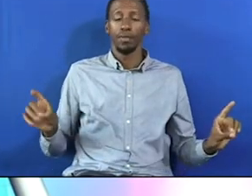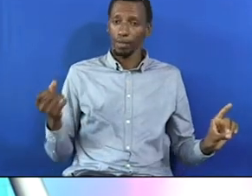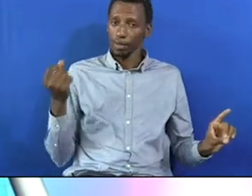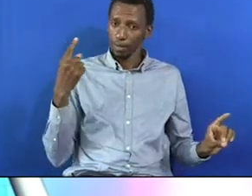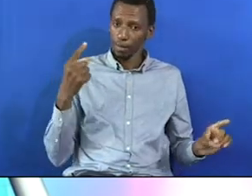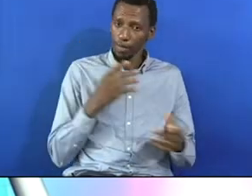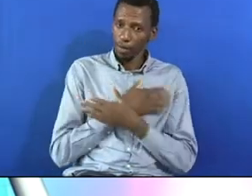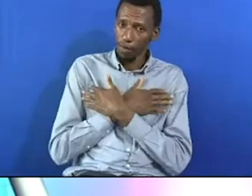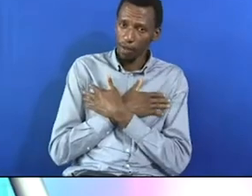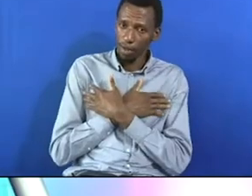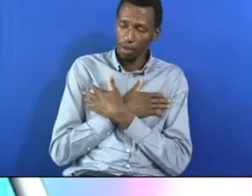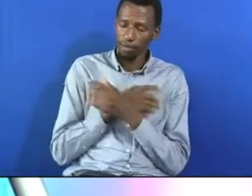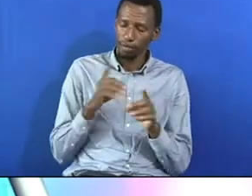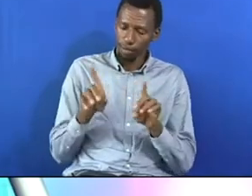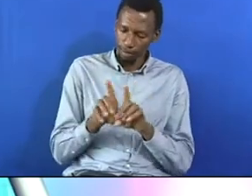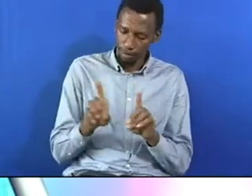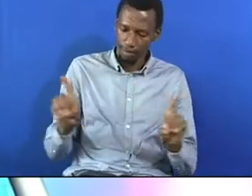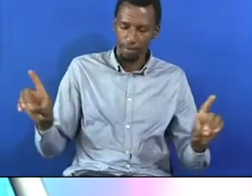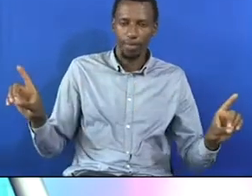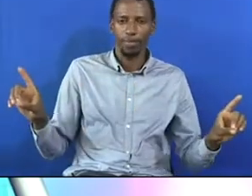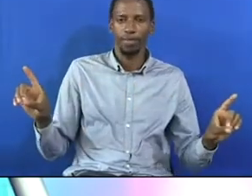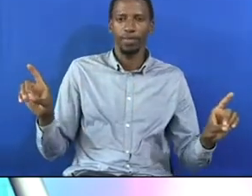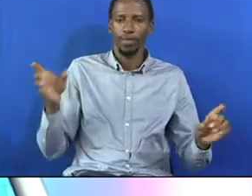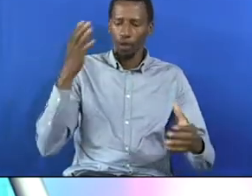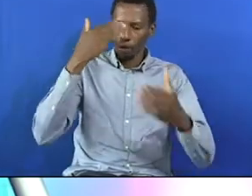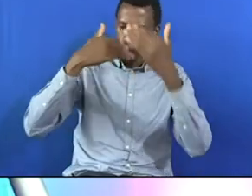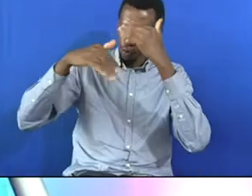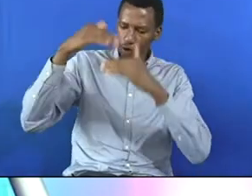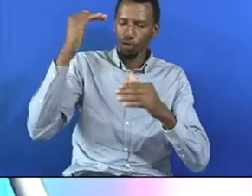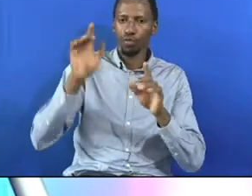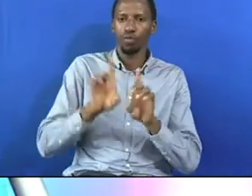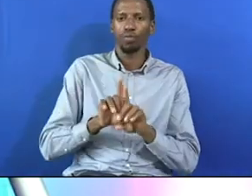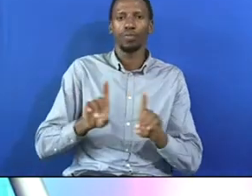what? Maintain your distance, professional distance.